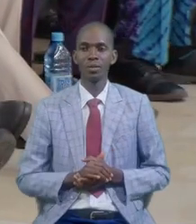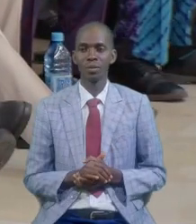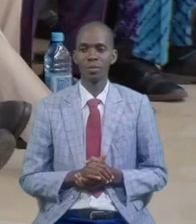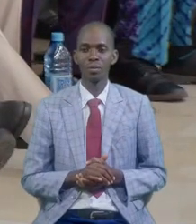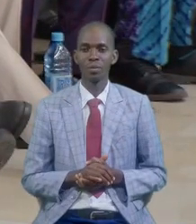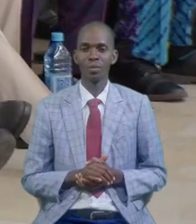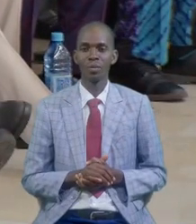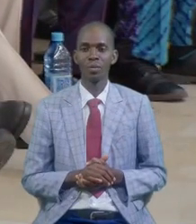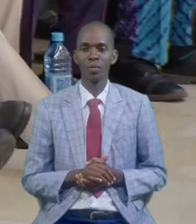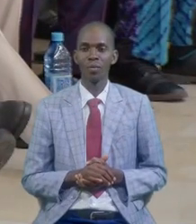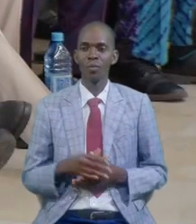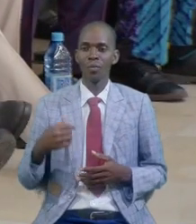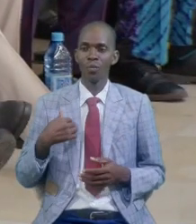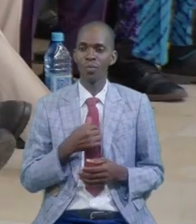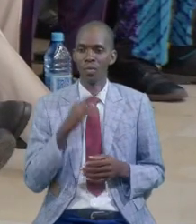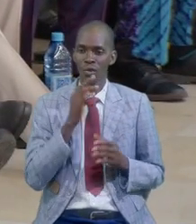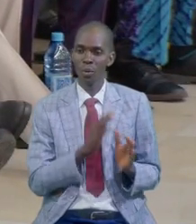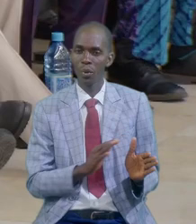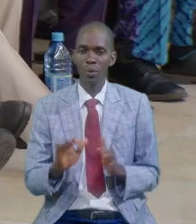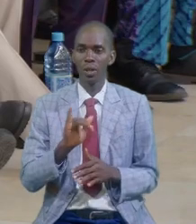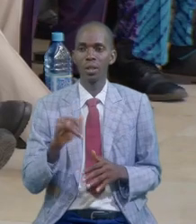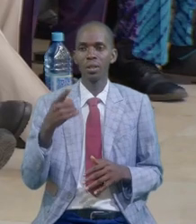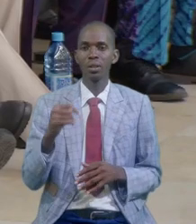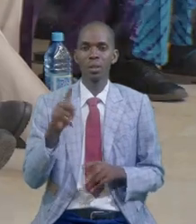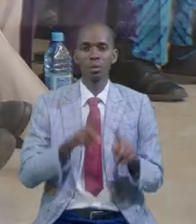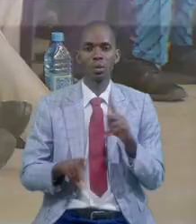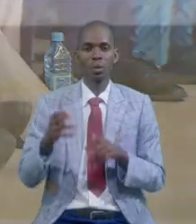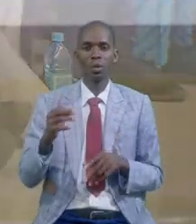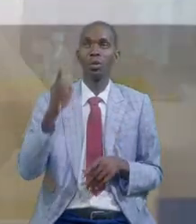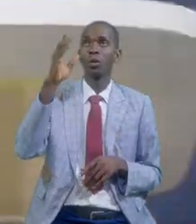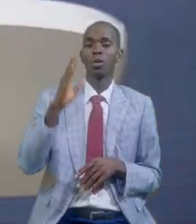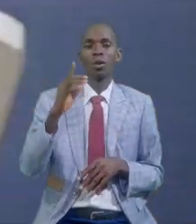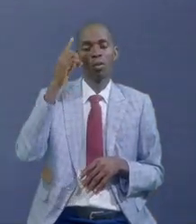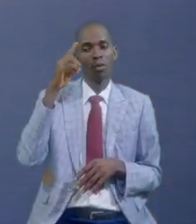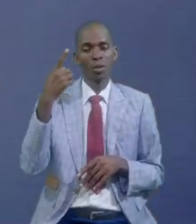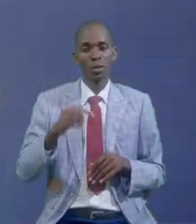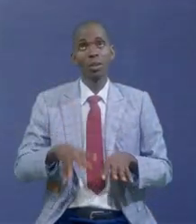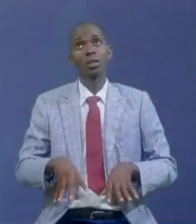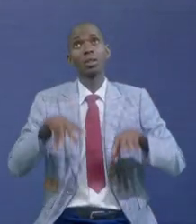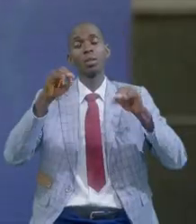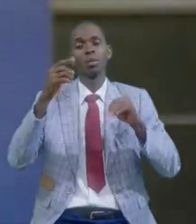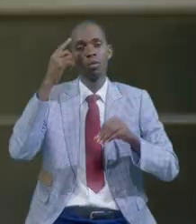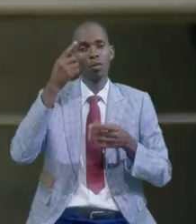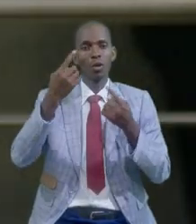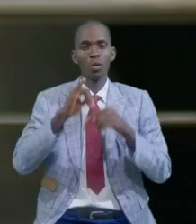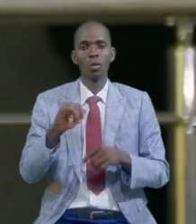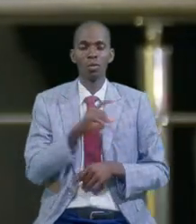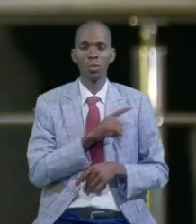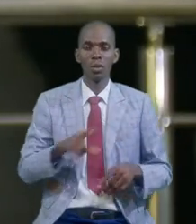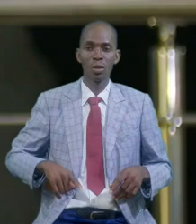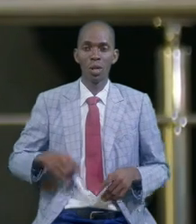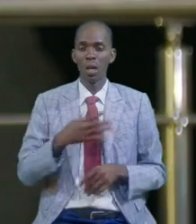We are preparing the people of God for the rapture, for the coming of the Lord. And no one, not